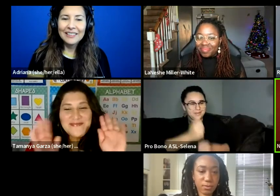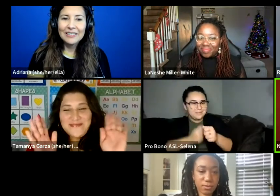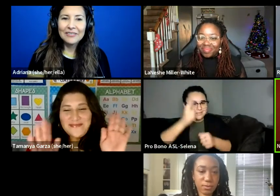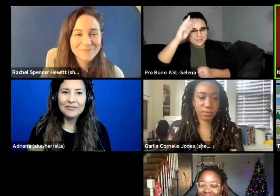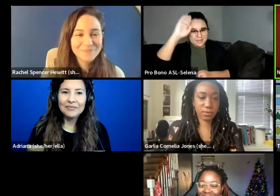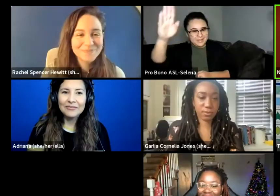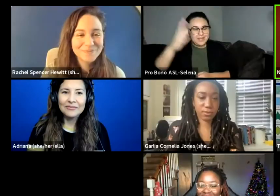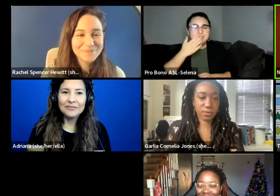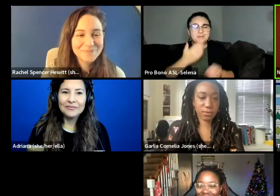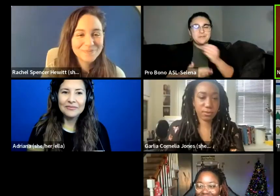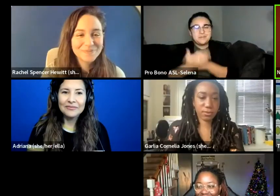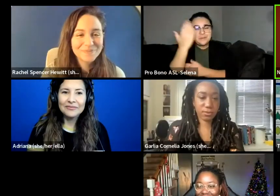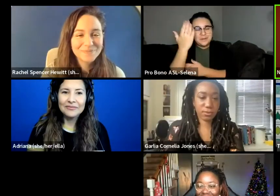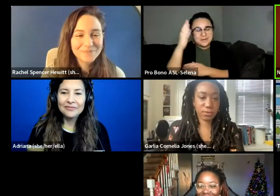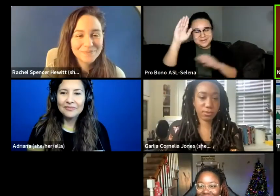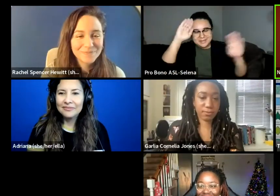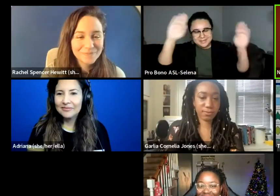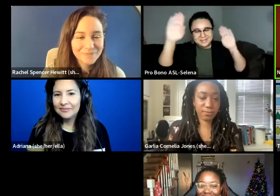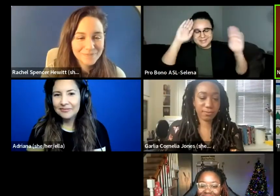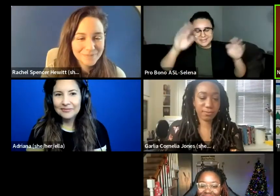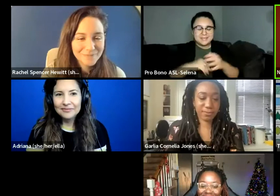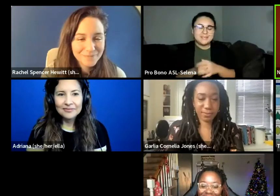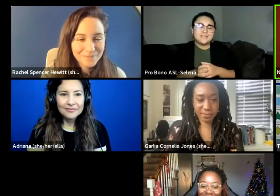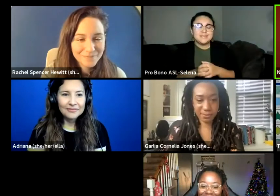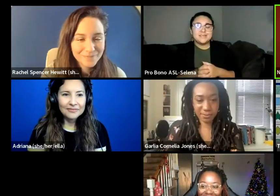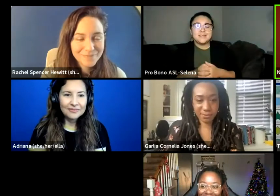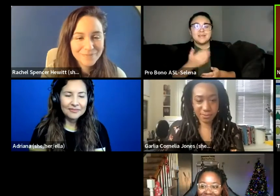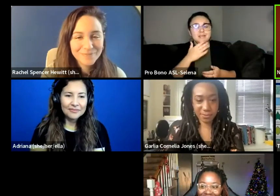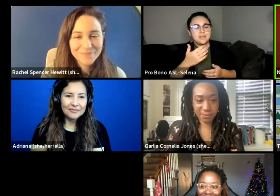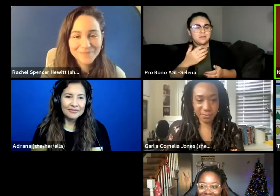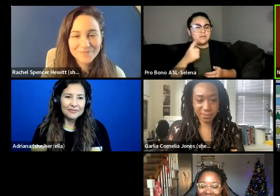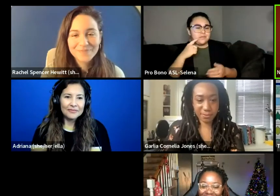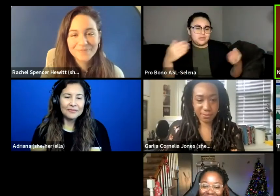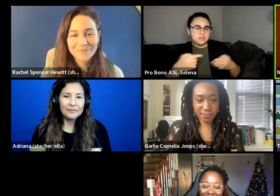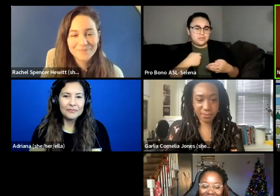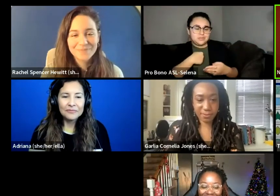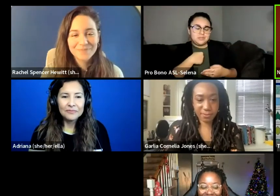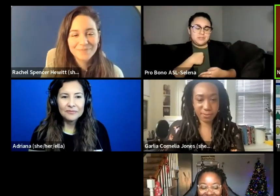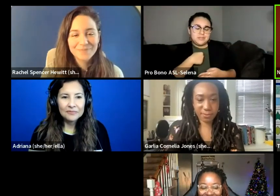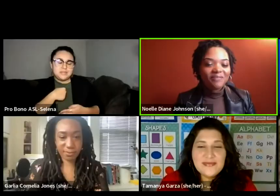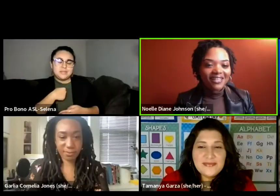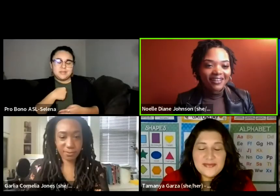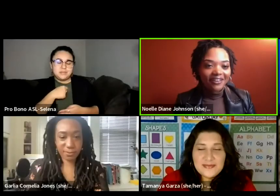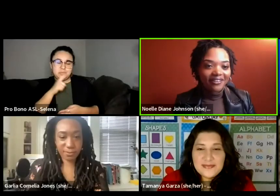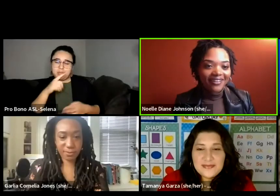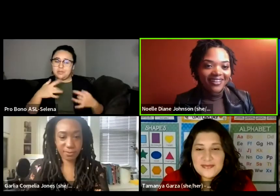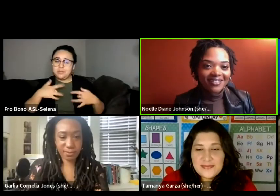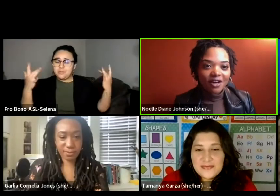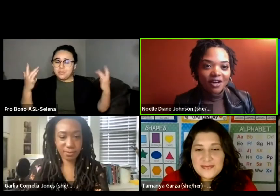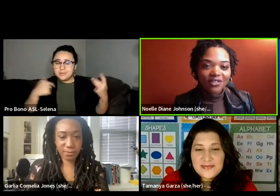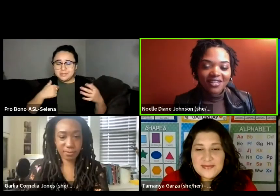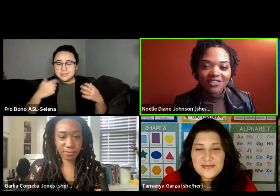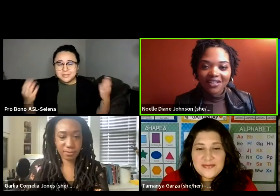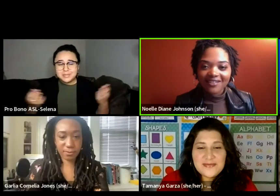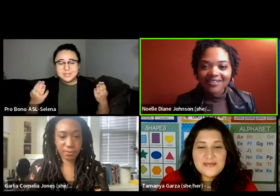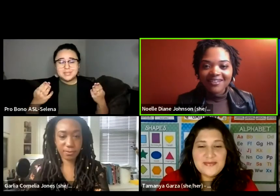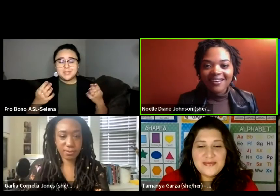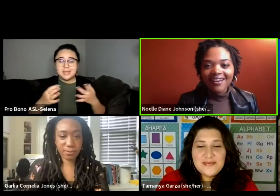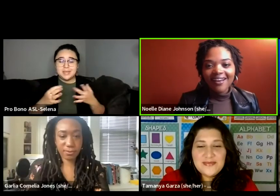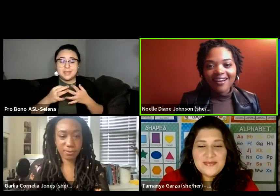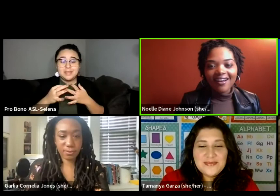everyone. Good morning. Good morning. Thank you for the introduction, Rachel. I'm so, so thrilled to be here leading this